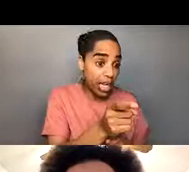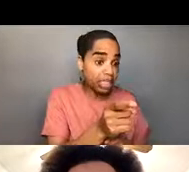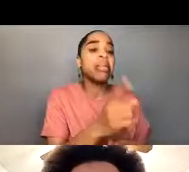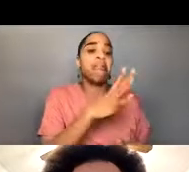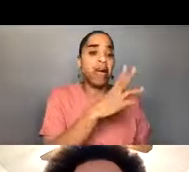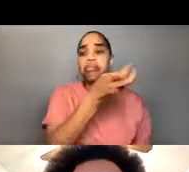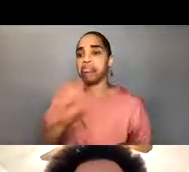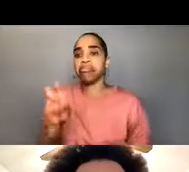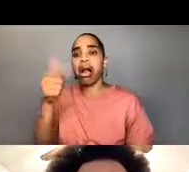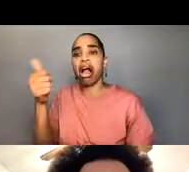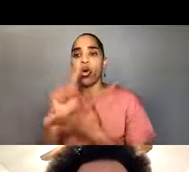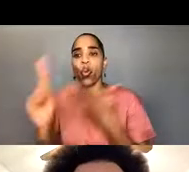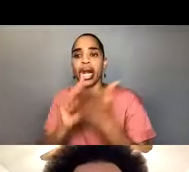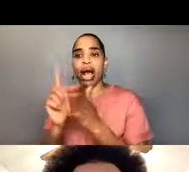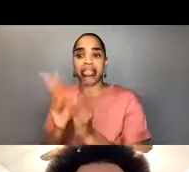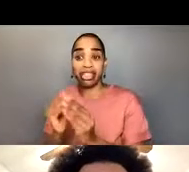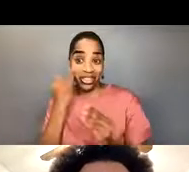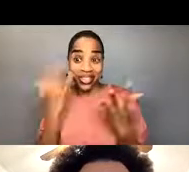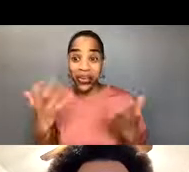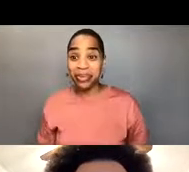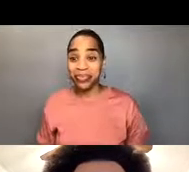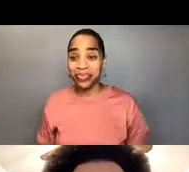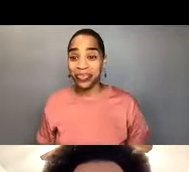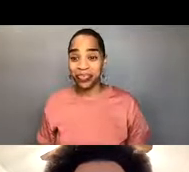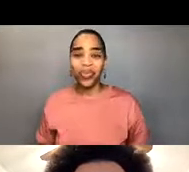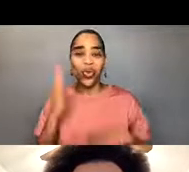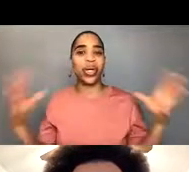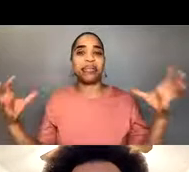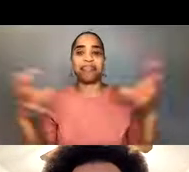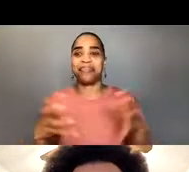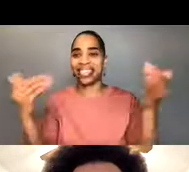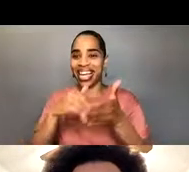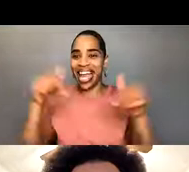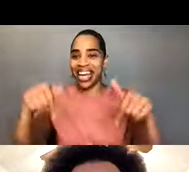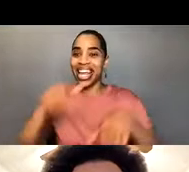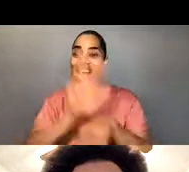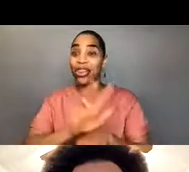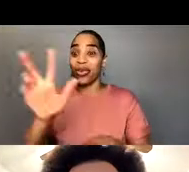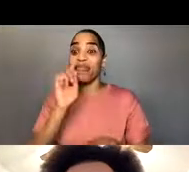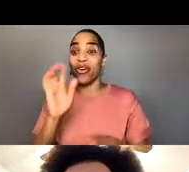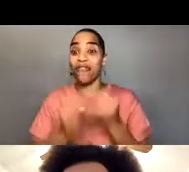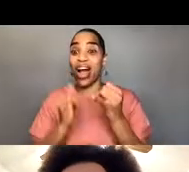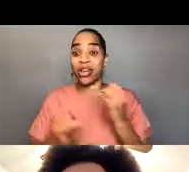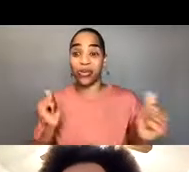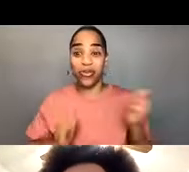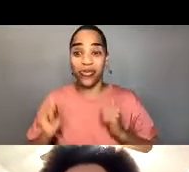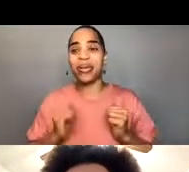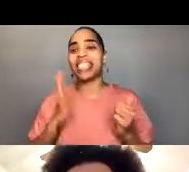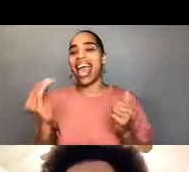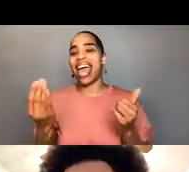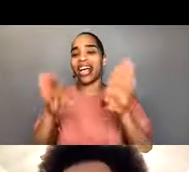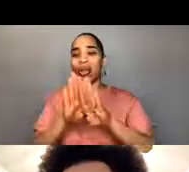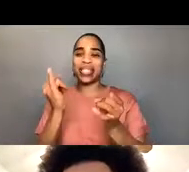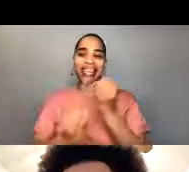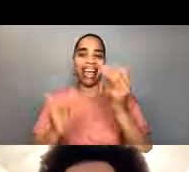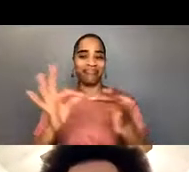one-hour session when your session concludes. And then we'll meet back in the main session at 3 for our final performance and closing remarks. Thank